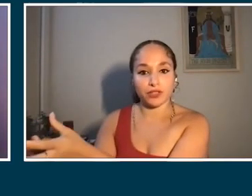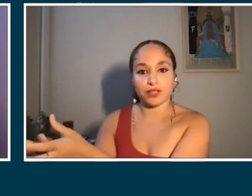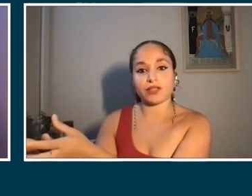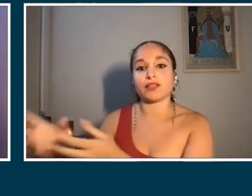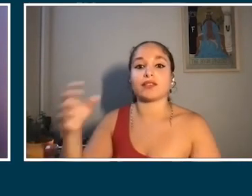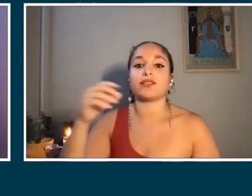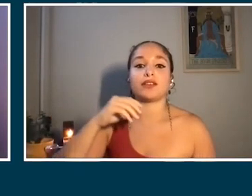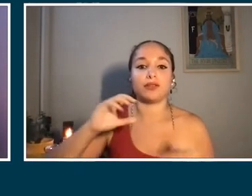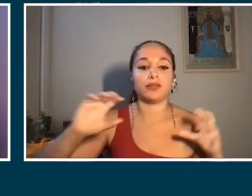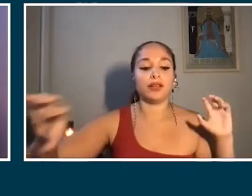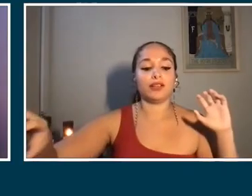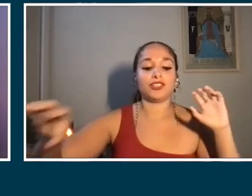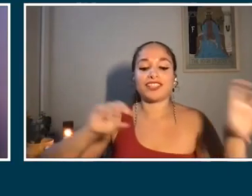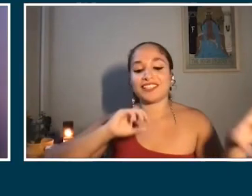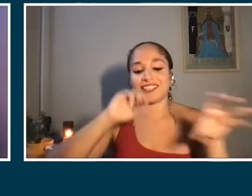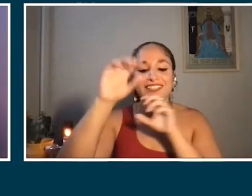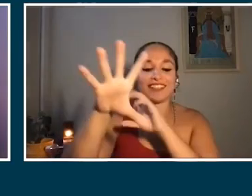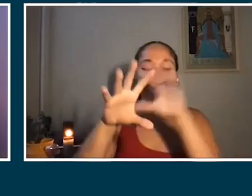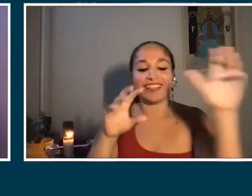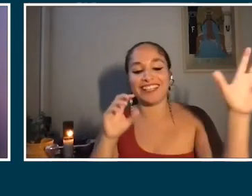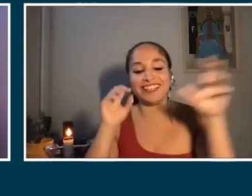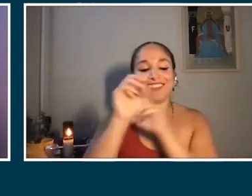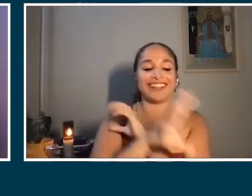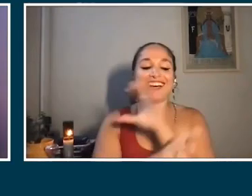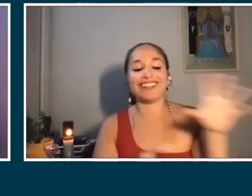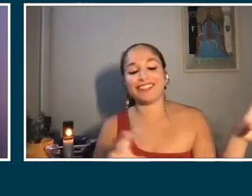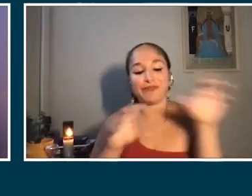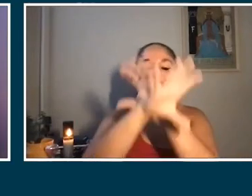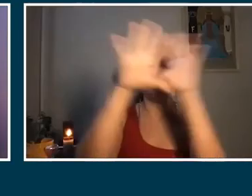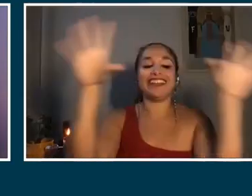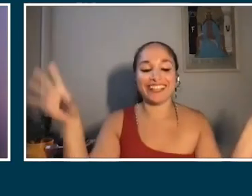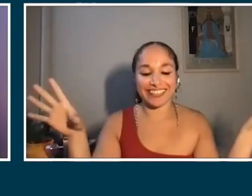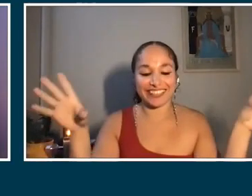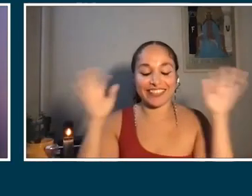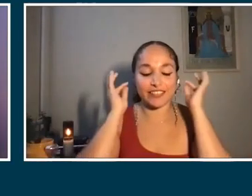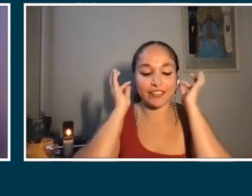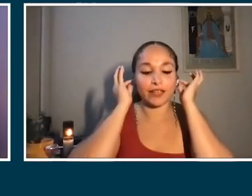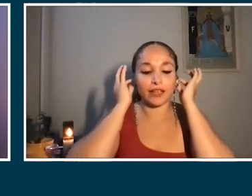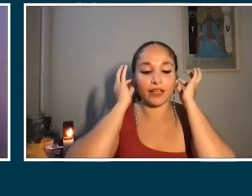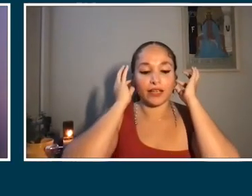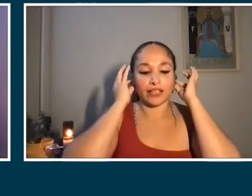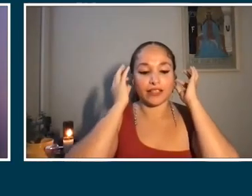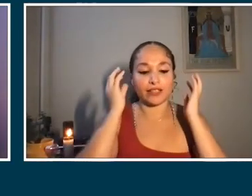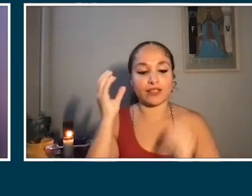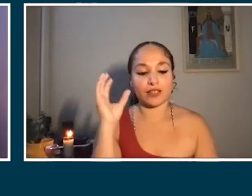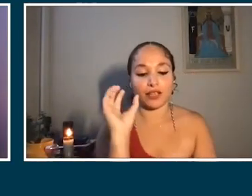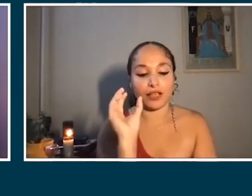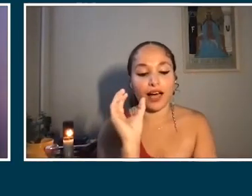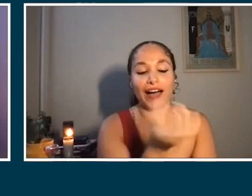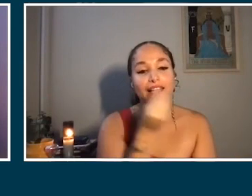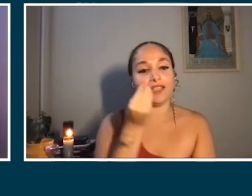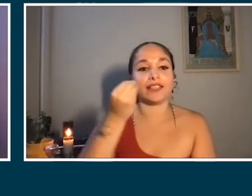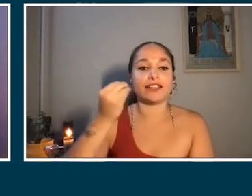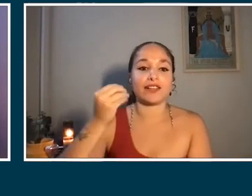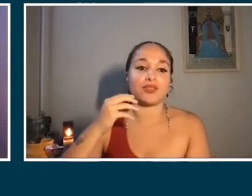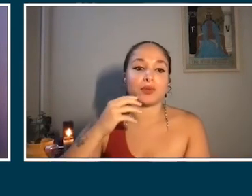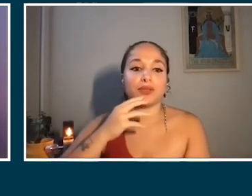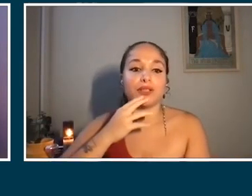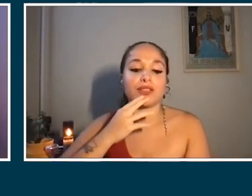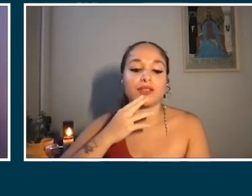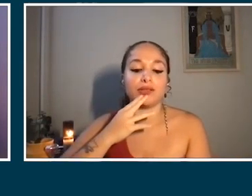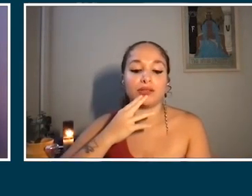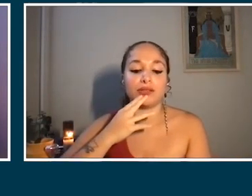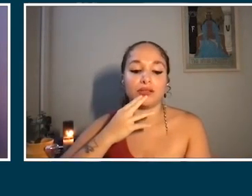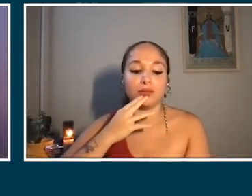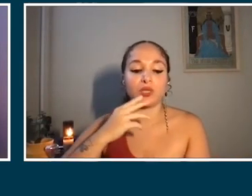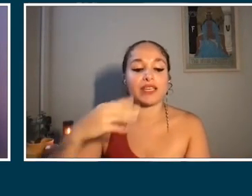that behavior. And that's transformative justice. And so justice is not one thing.